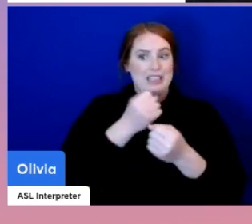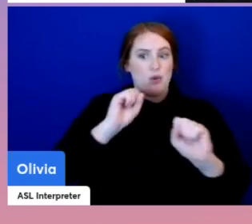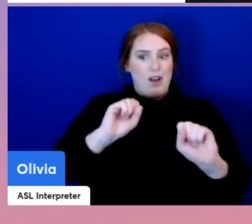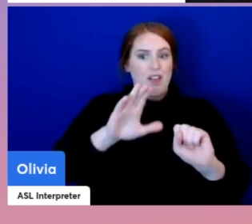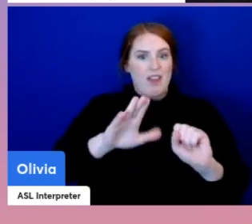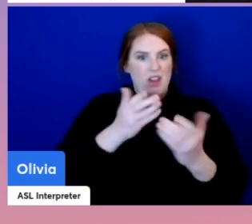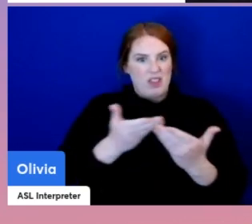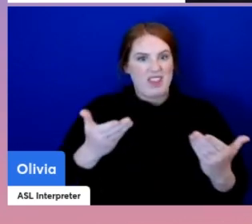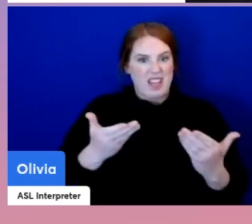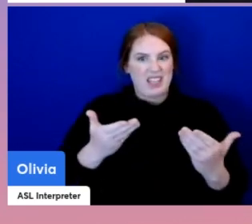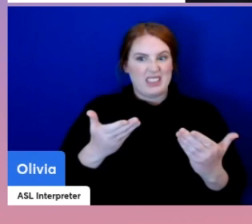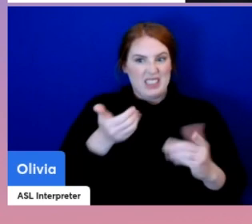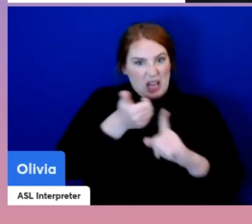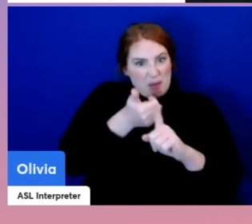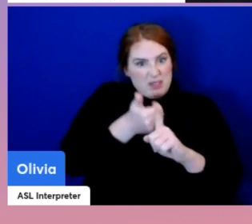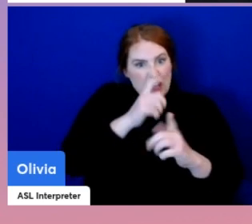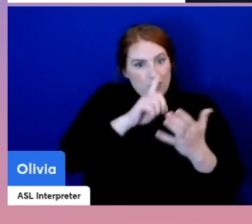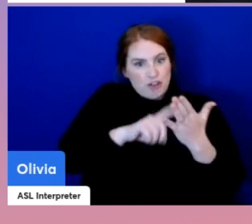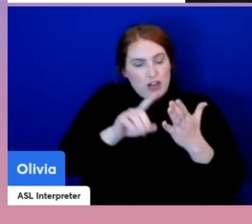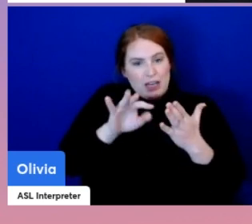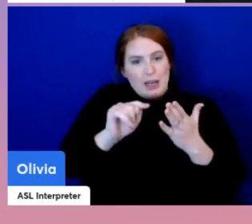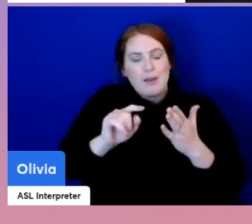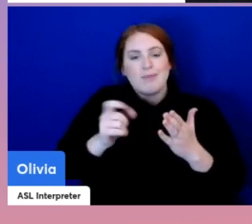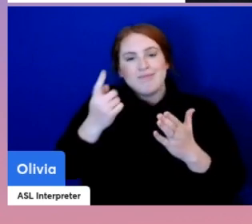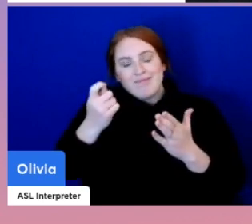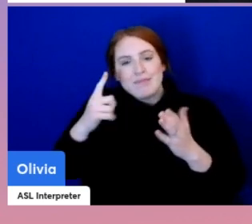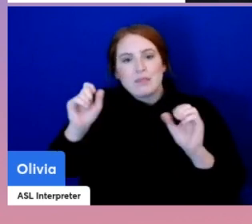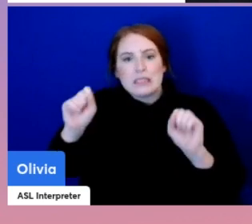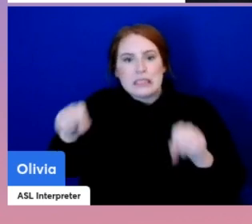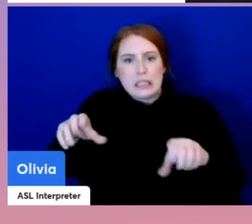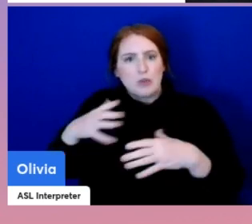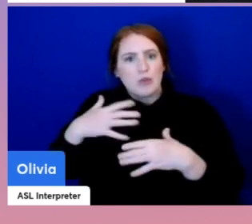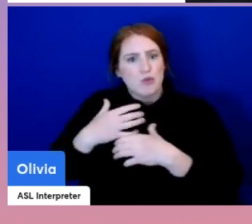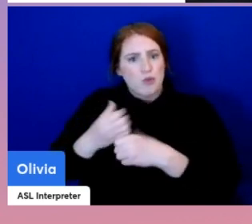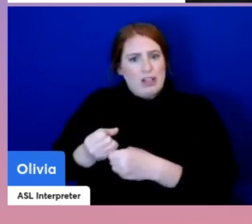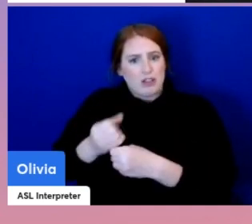ask the question, can we trust our developers with this?